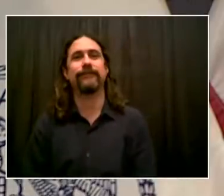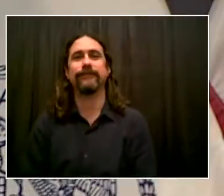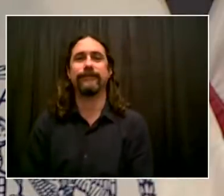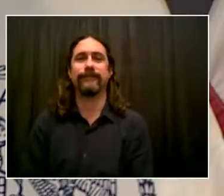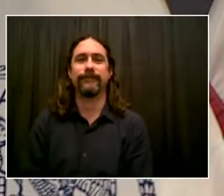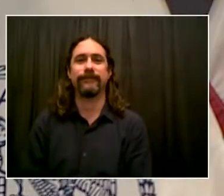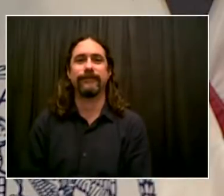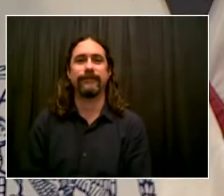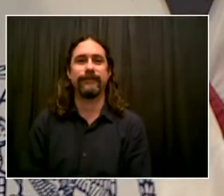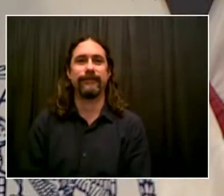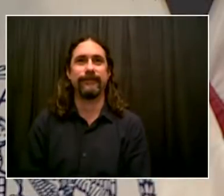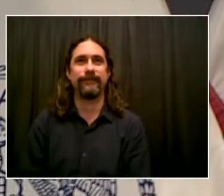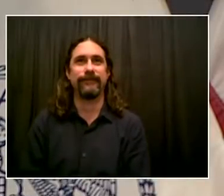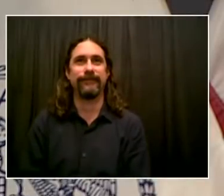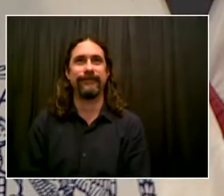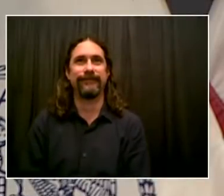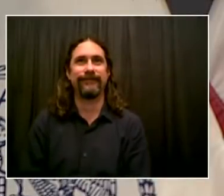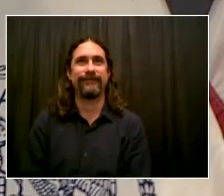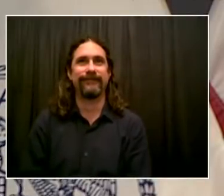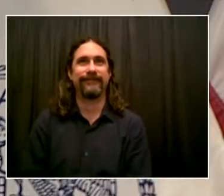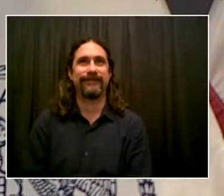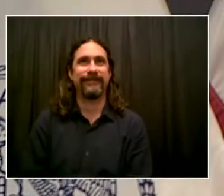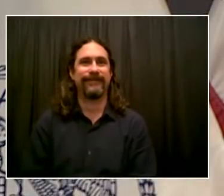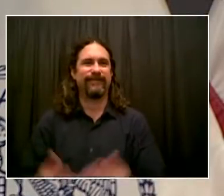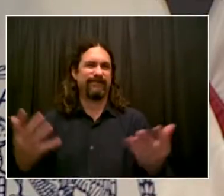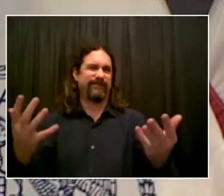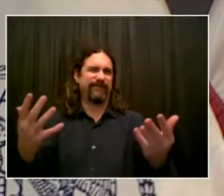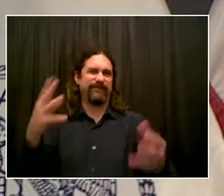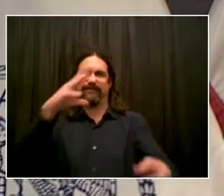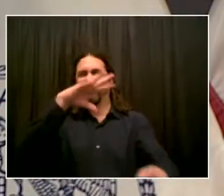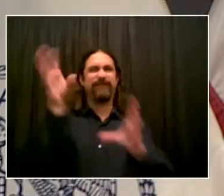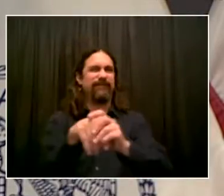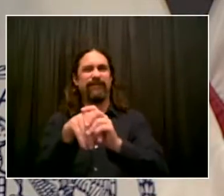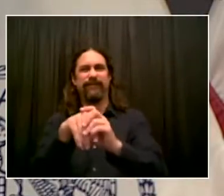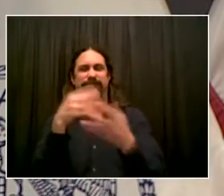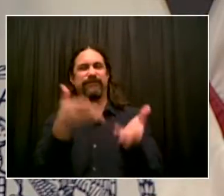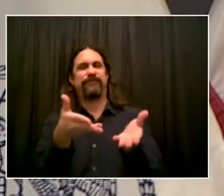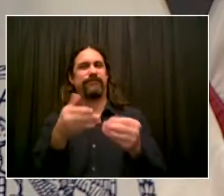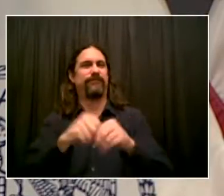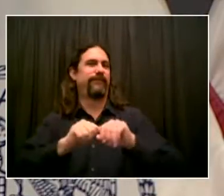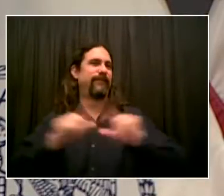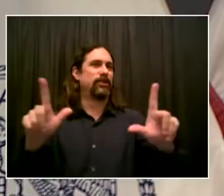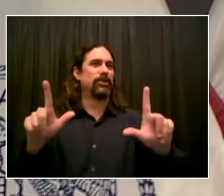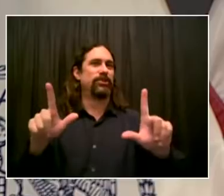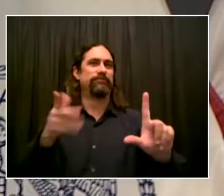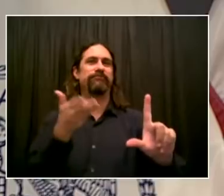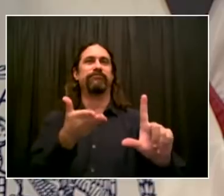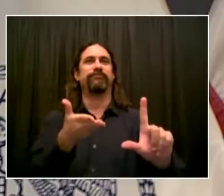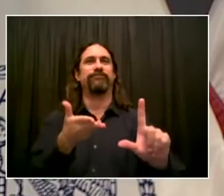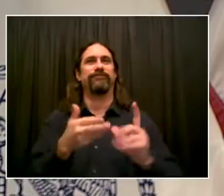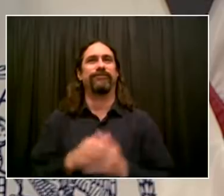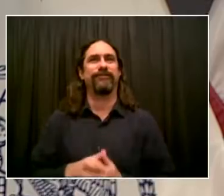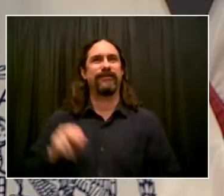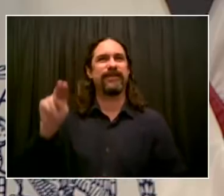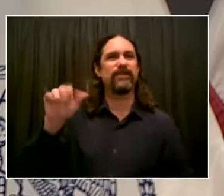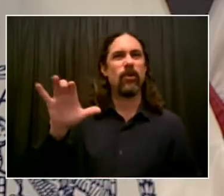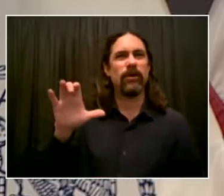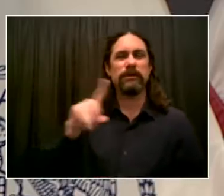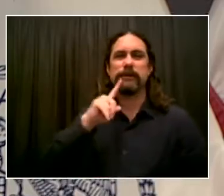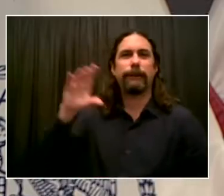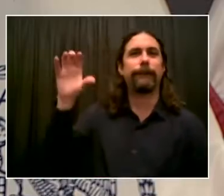that says it all. So it's New York City. We are back. We are strong. It's going to be joyous holidays,